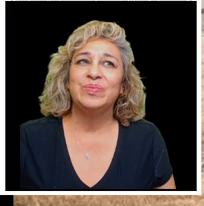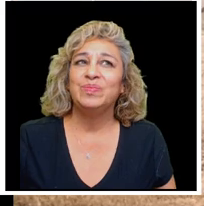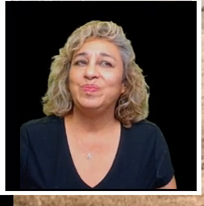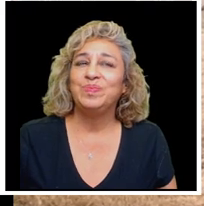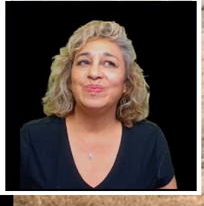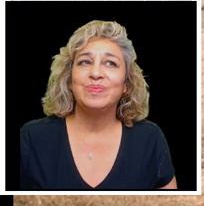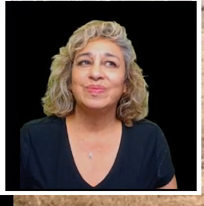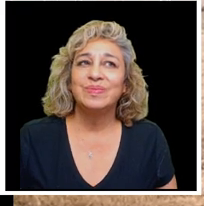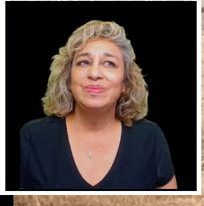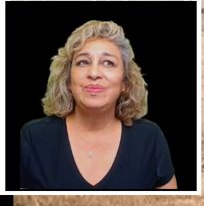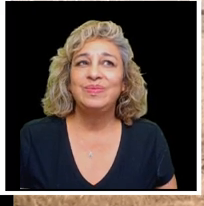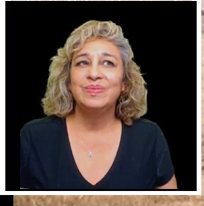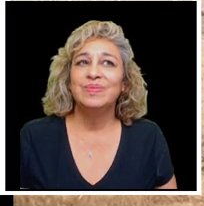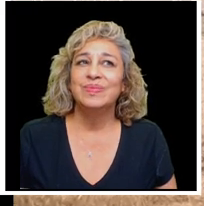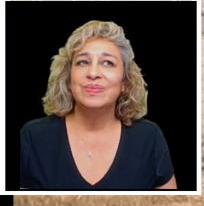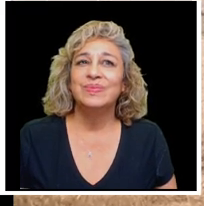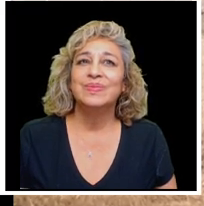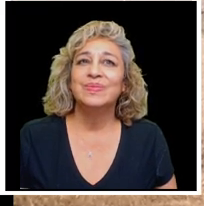they